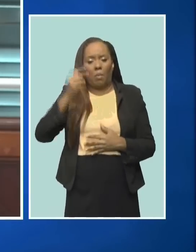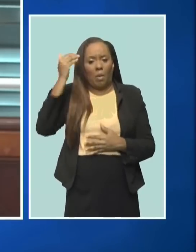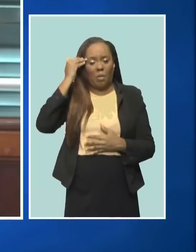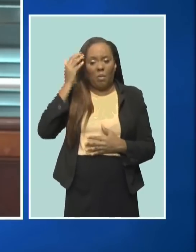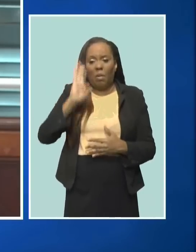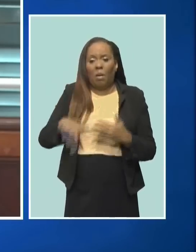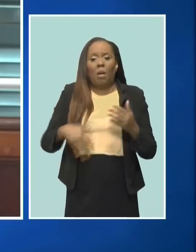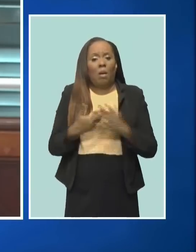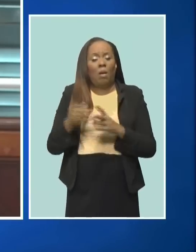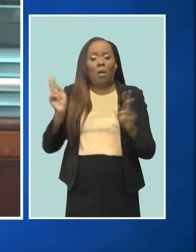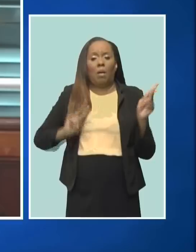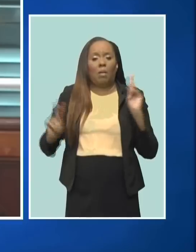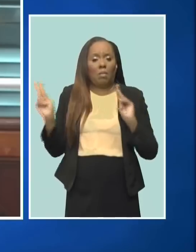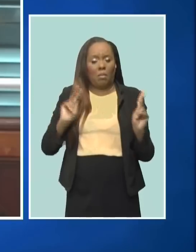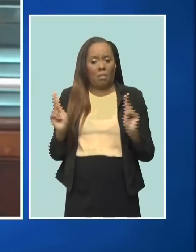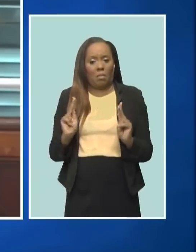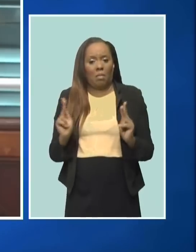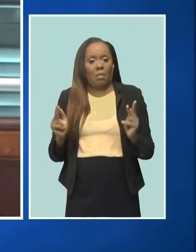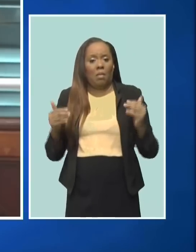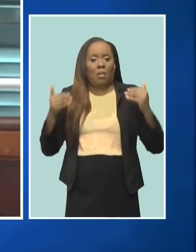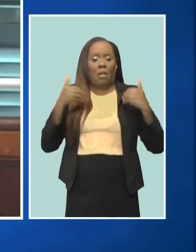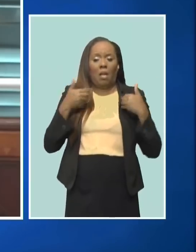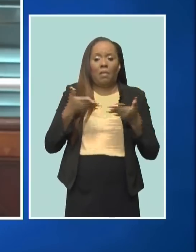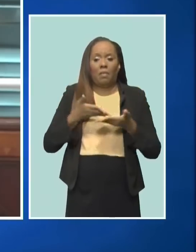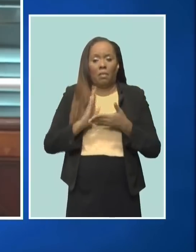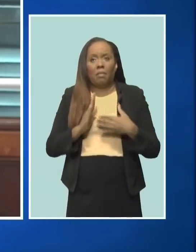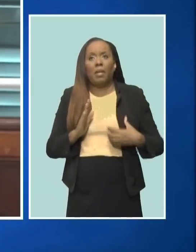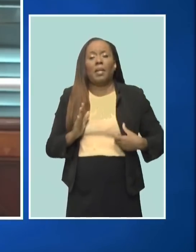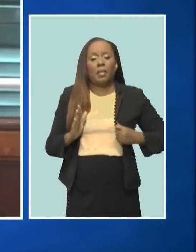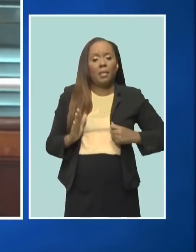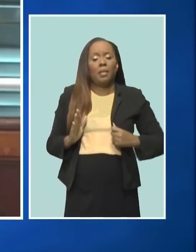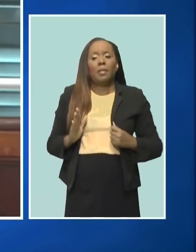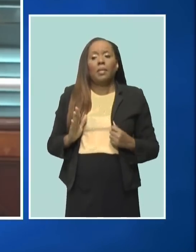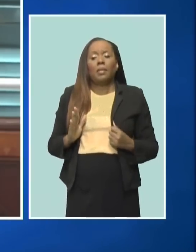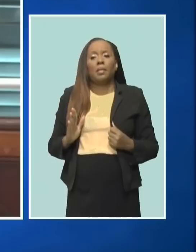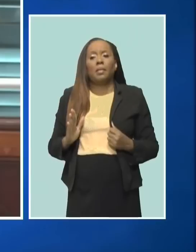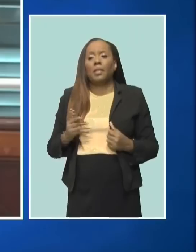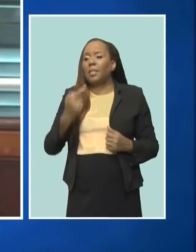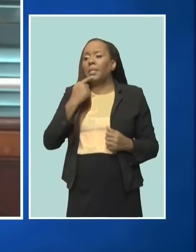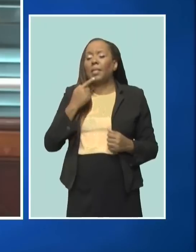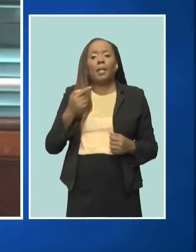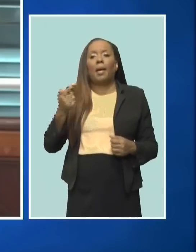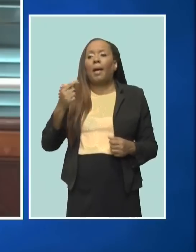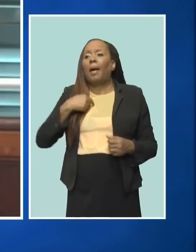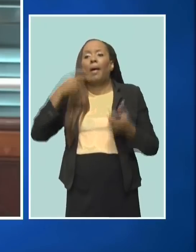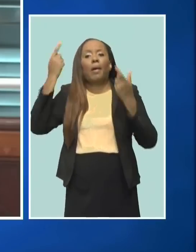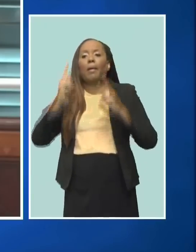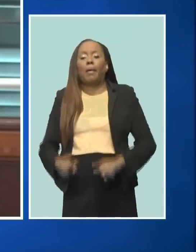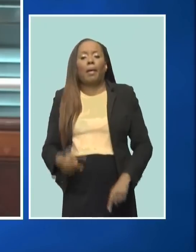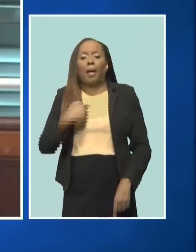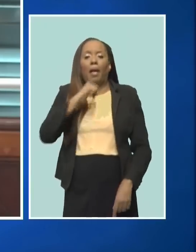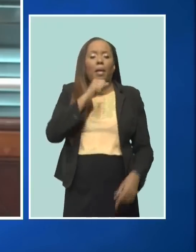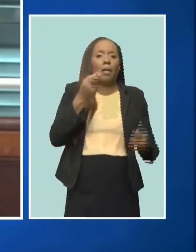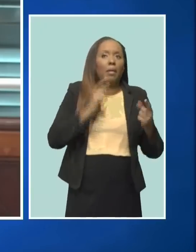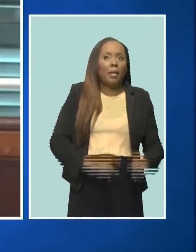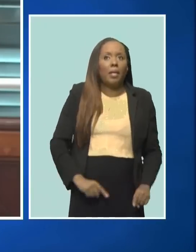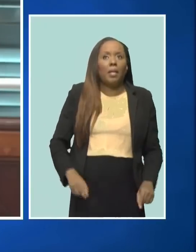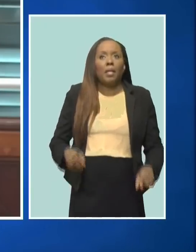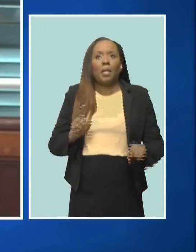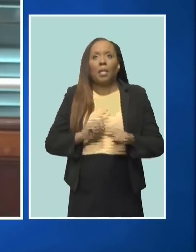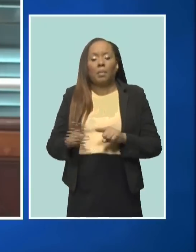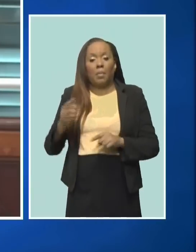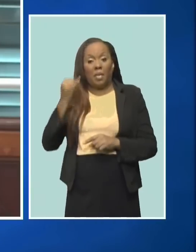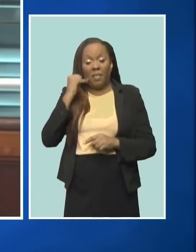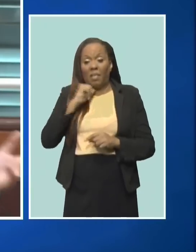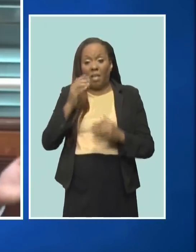in the country is entitled to act as an intervener and objector. And then you don't move it forward because you don't have battery